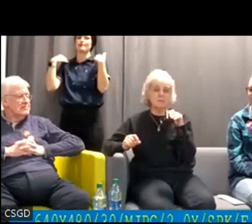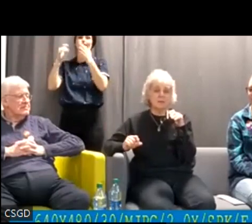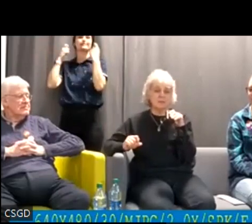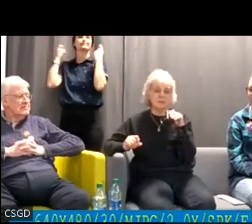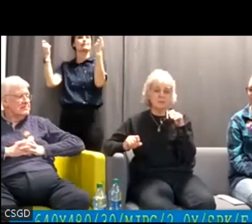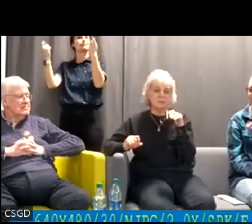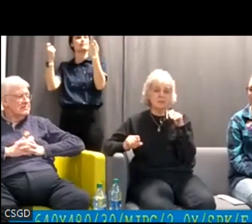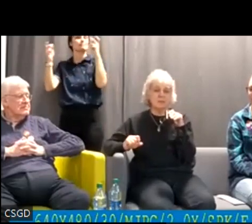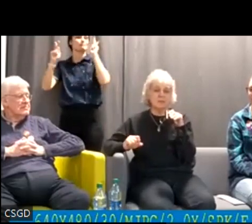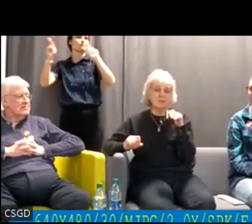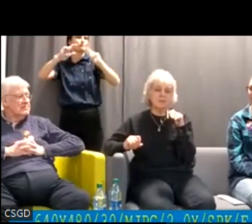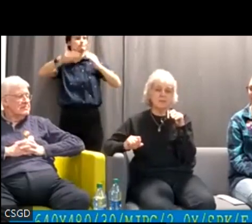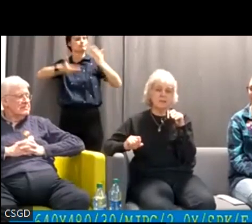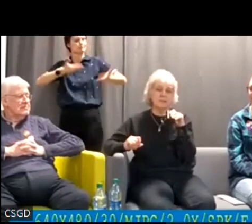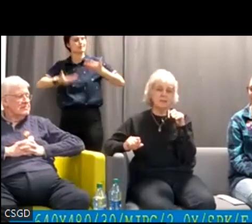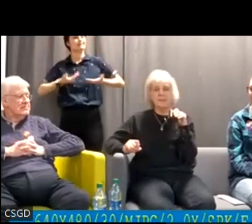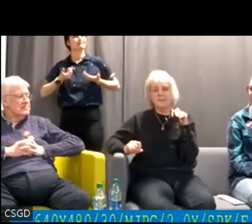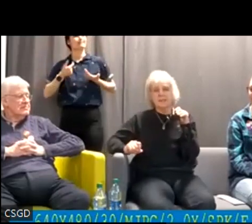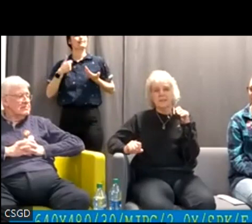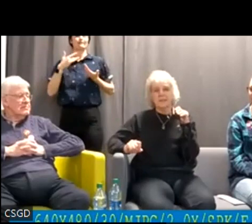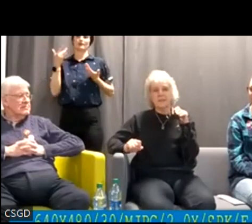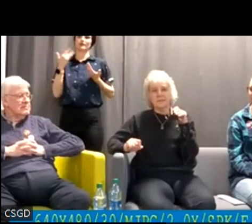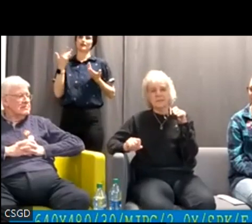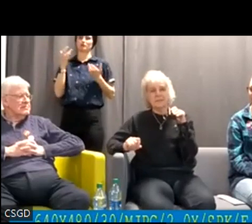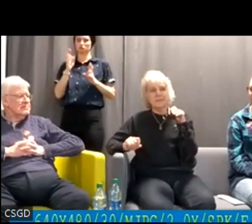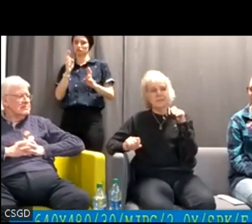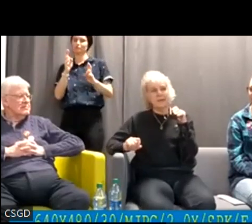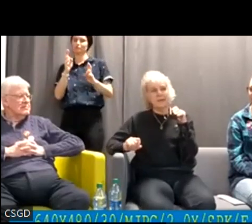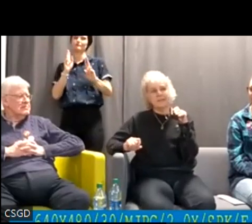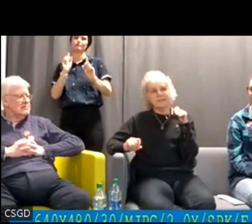welcomed, which I'm so grateful for to attend. But I felt a